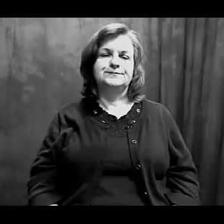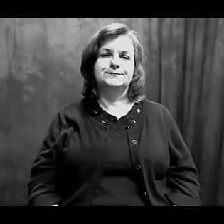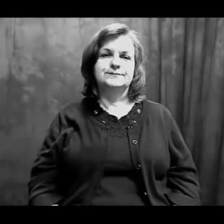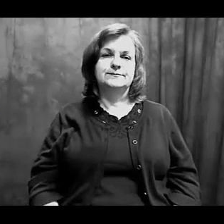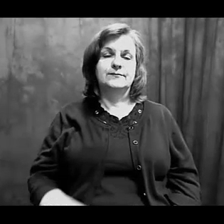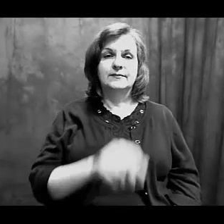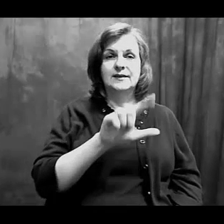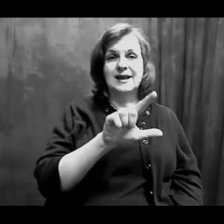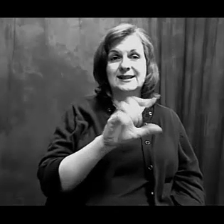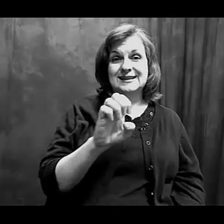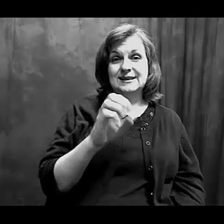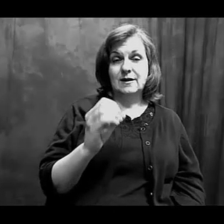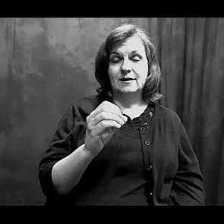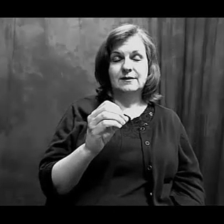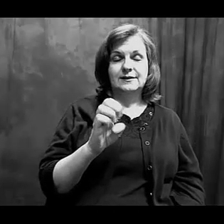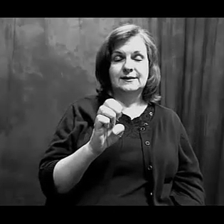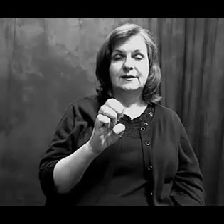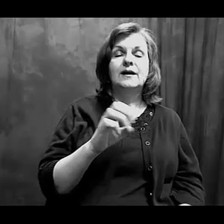goes gur.